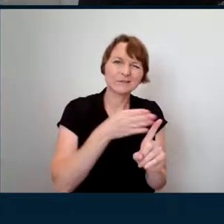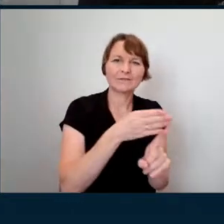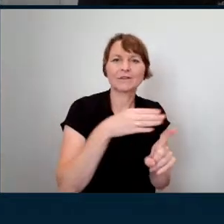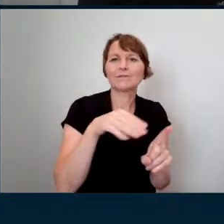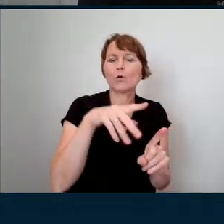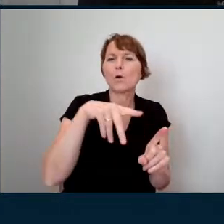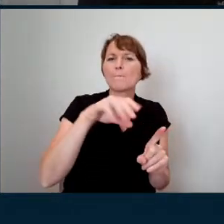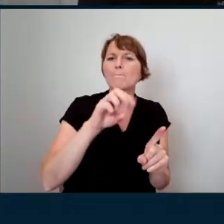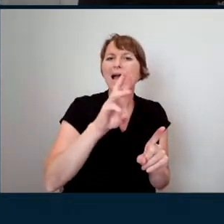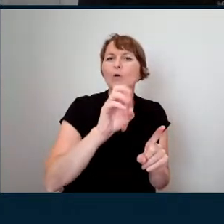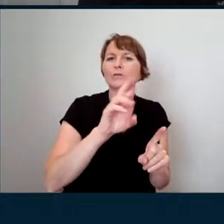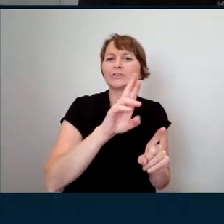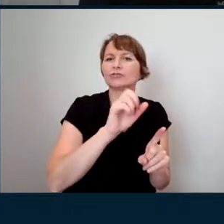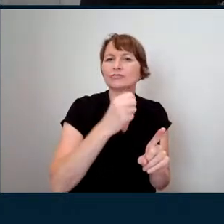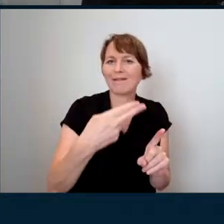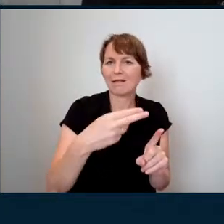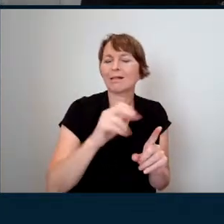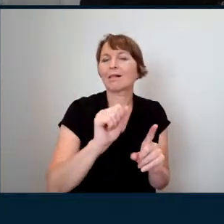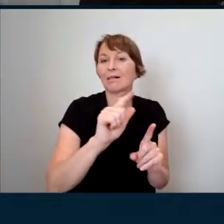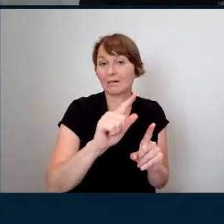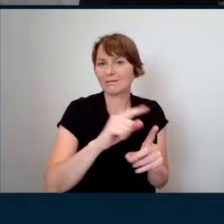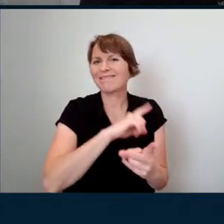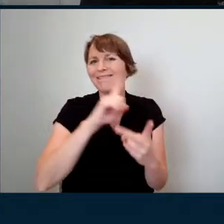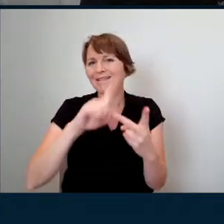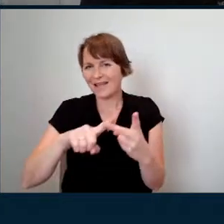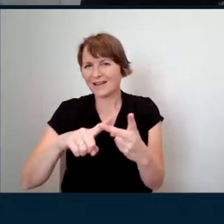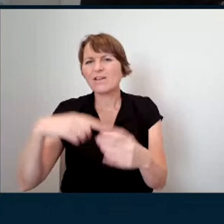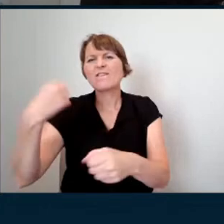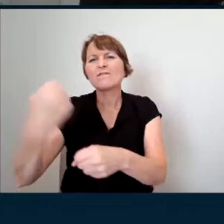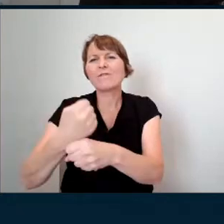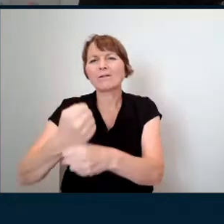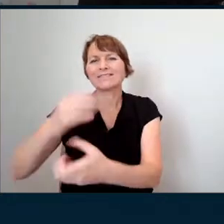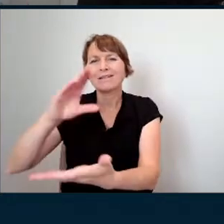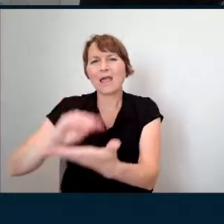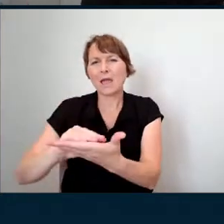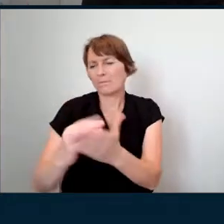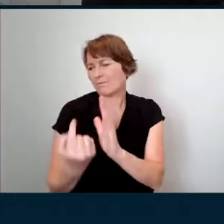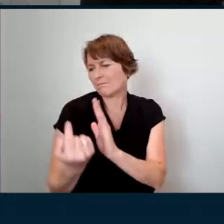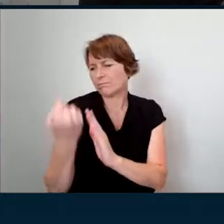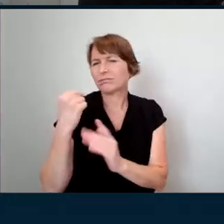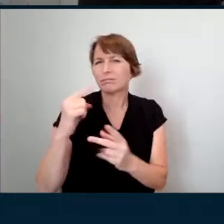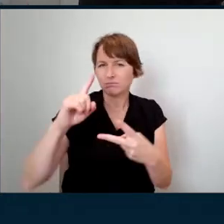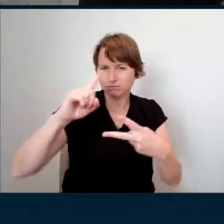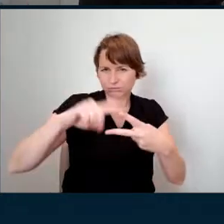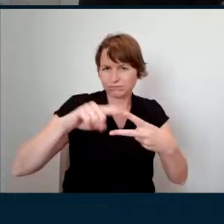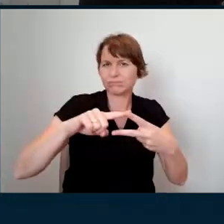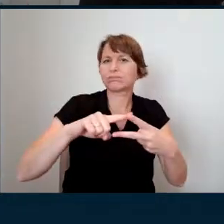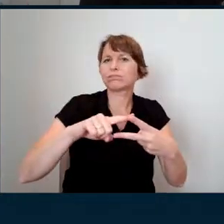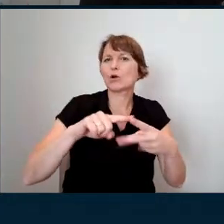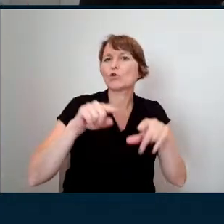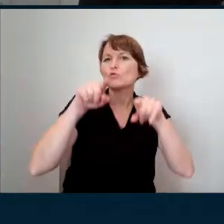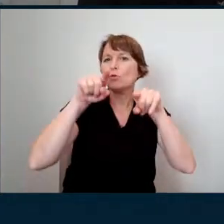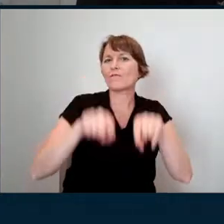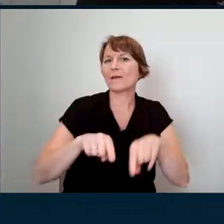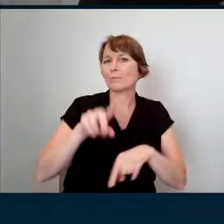general available November 2019. And the development has been going on.